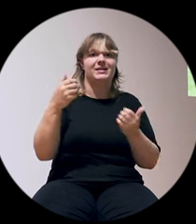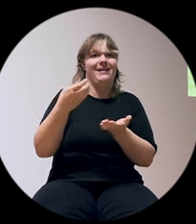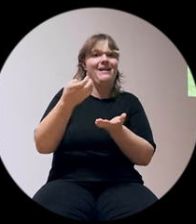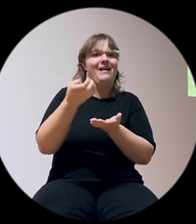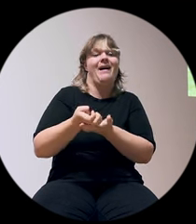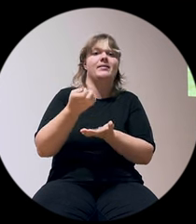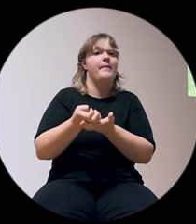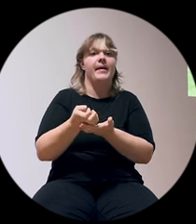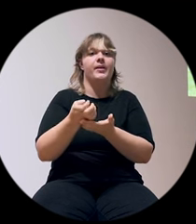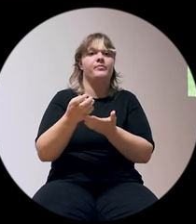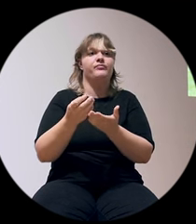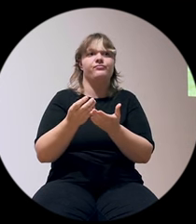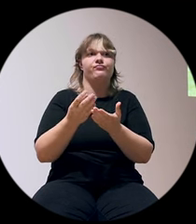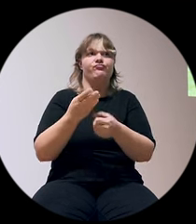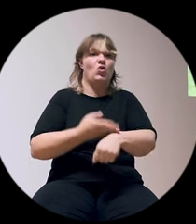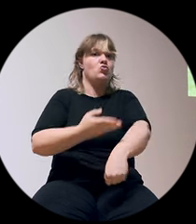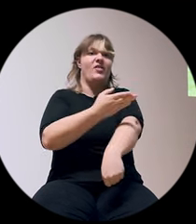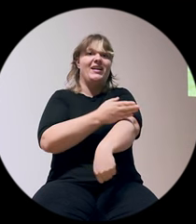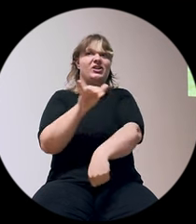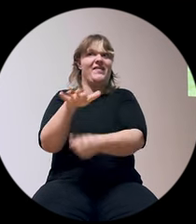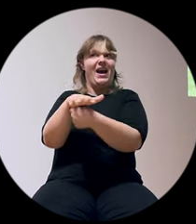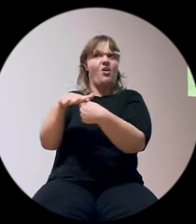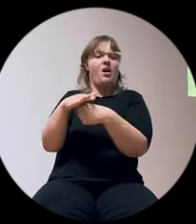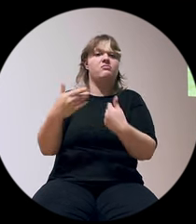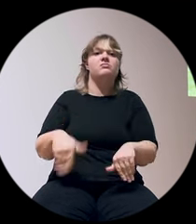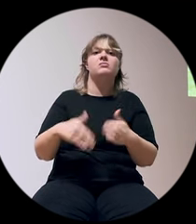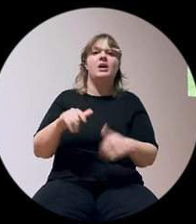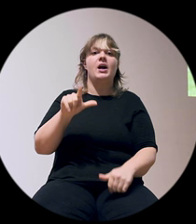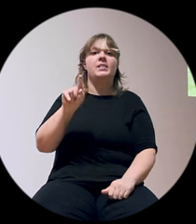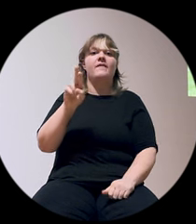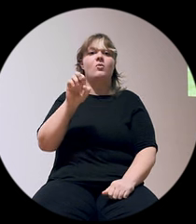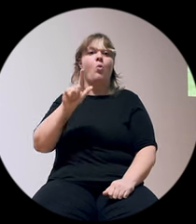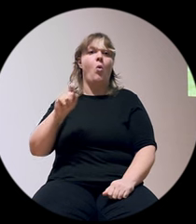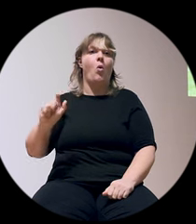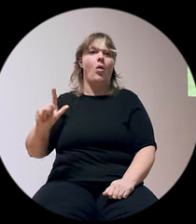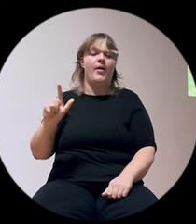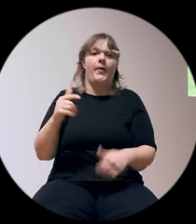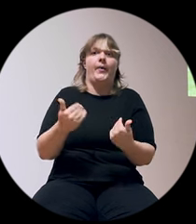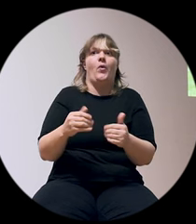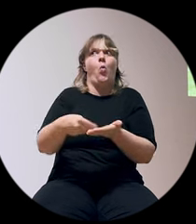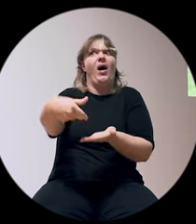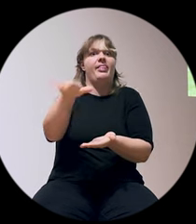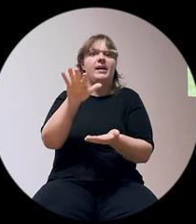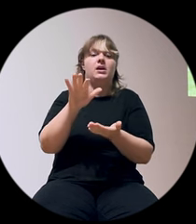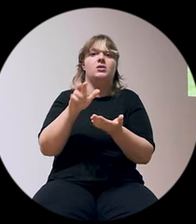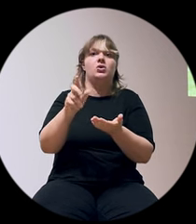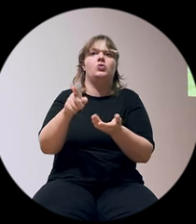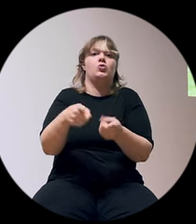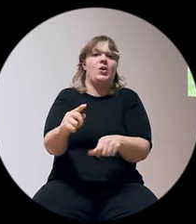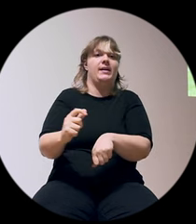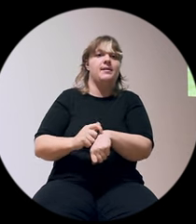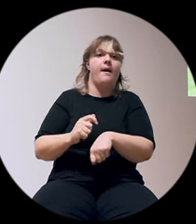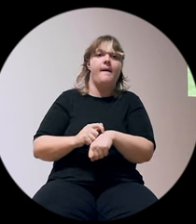economic growth factors of that era that made Liverpool extremely wealthy in a time period where